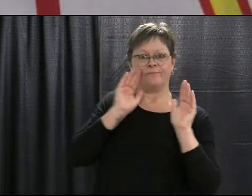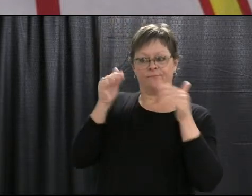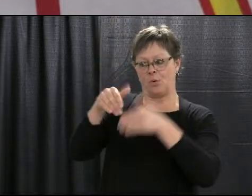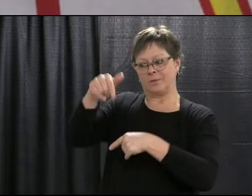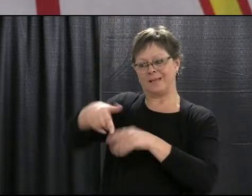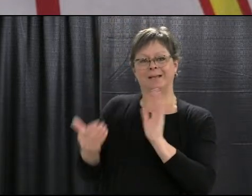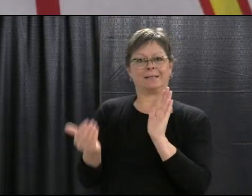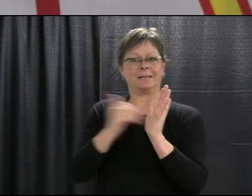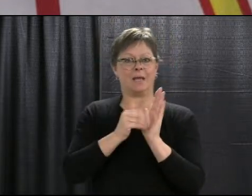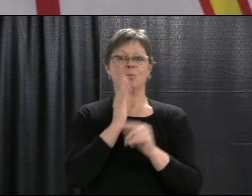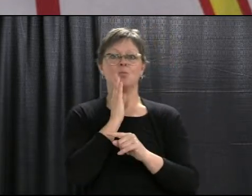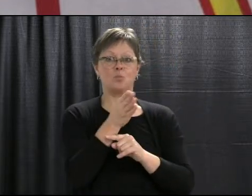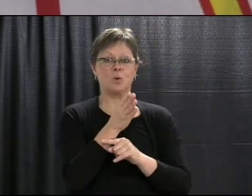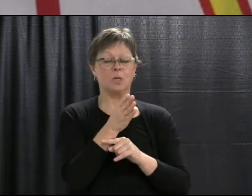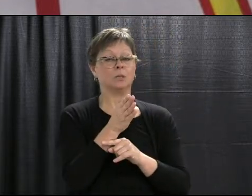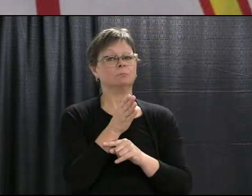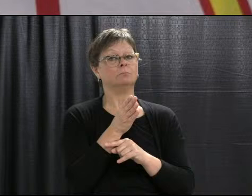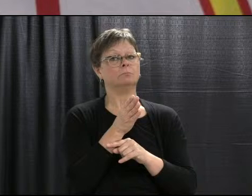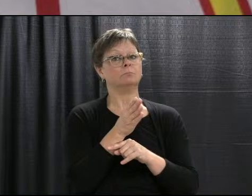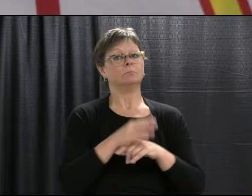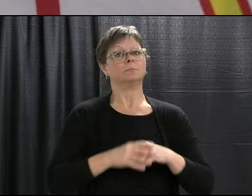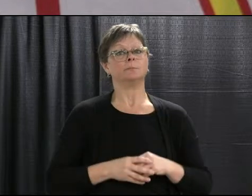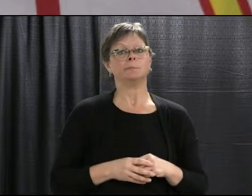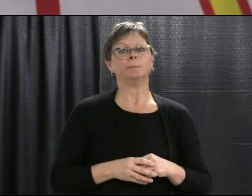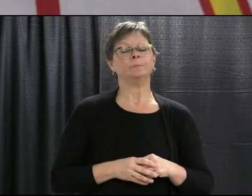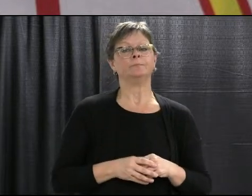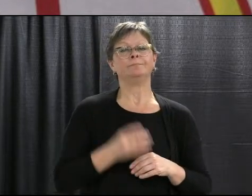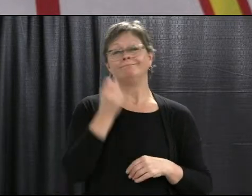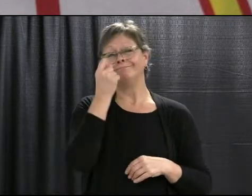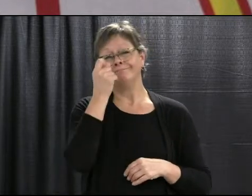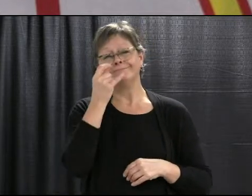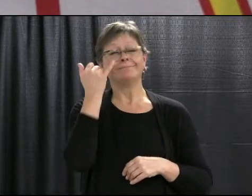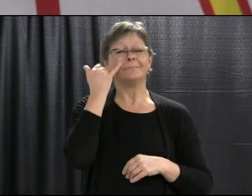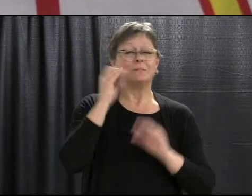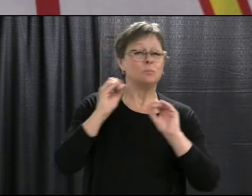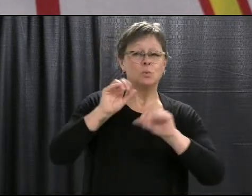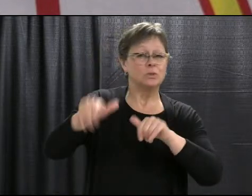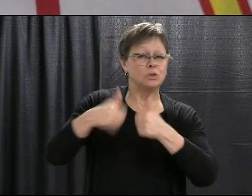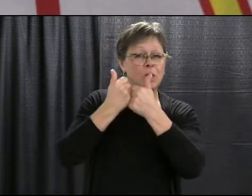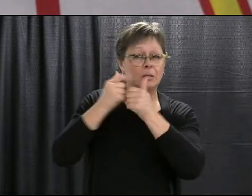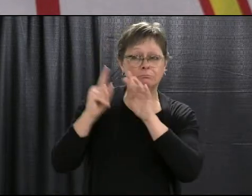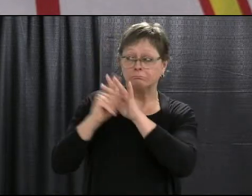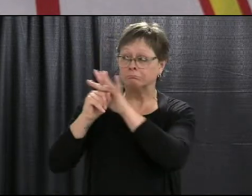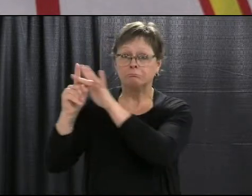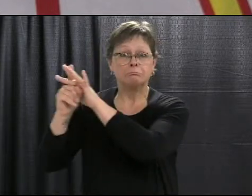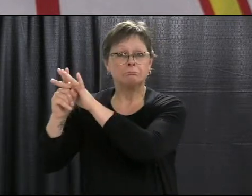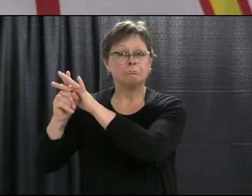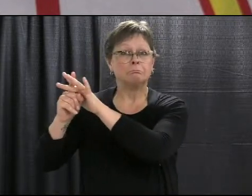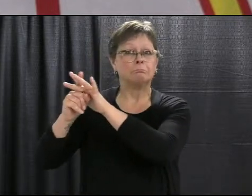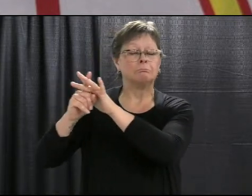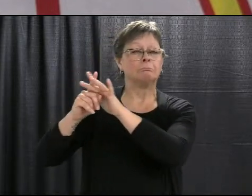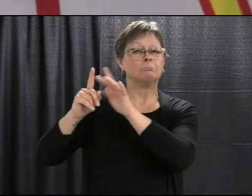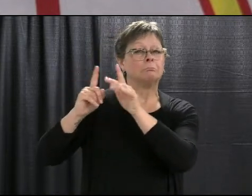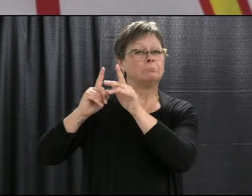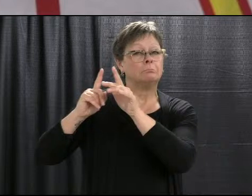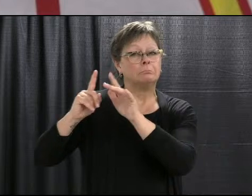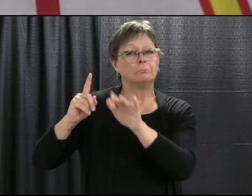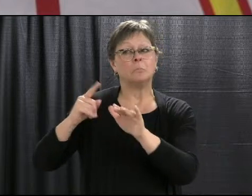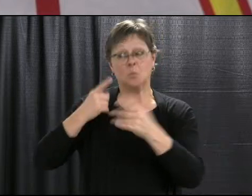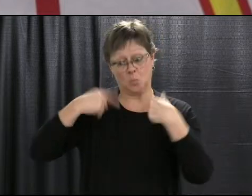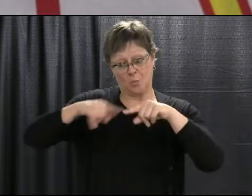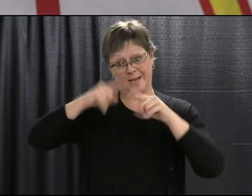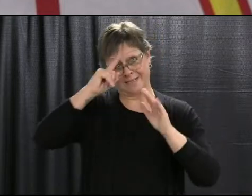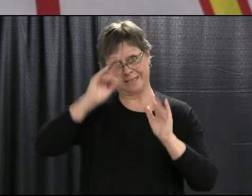and we have started working on it. Without the diplomatic challenge, we were expecting by